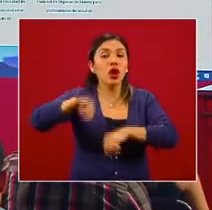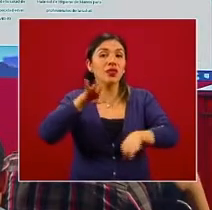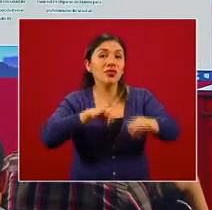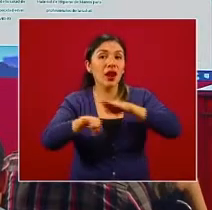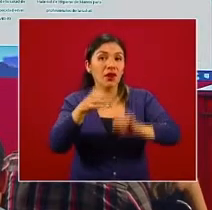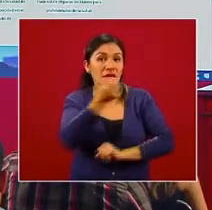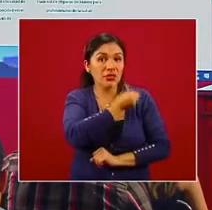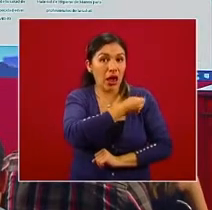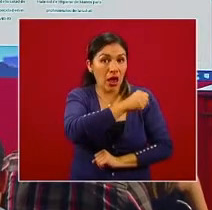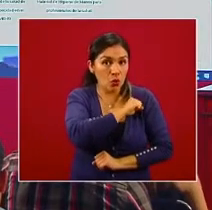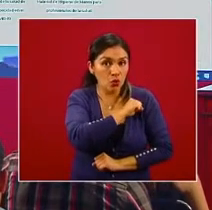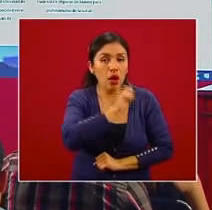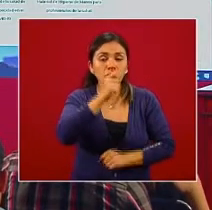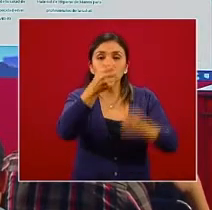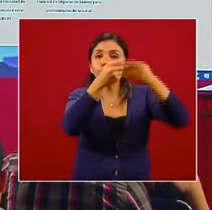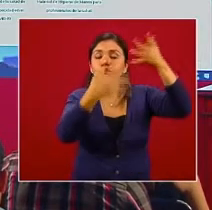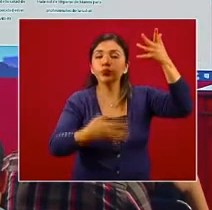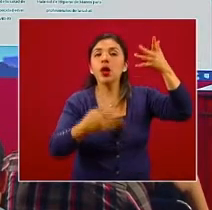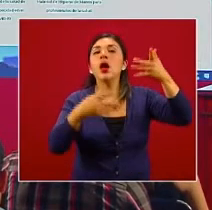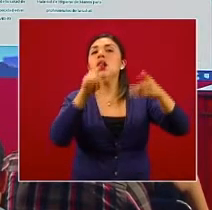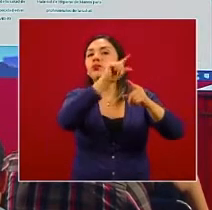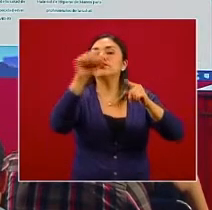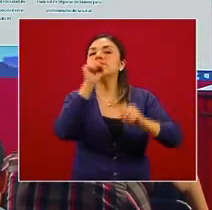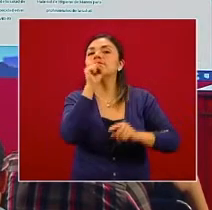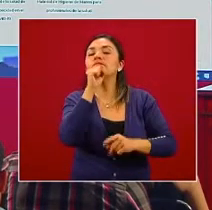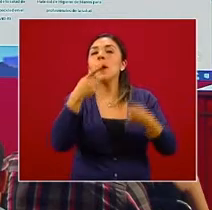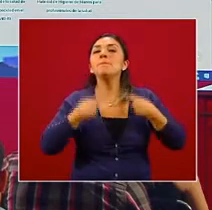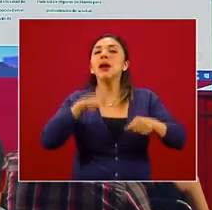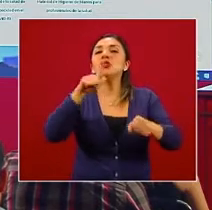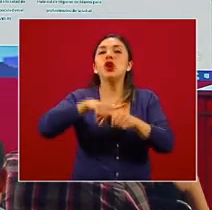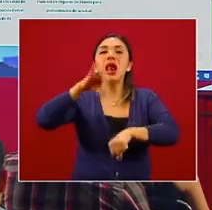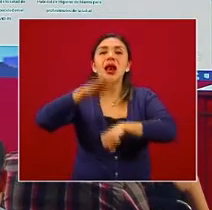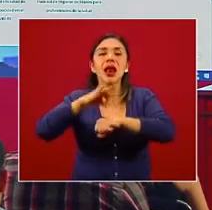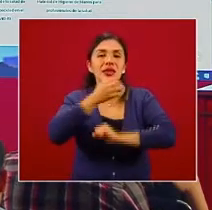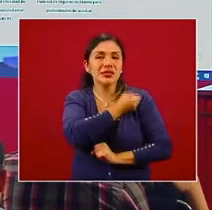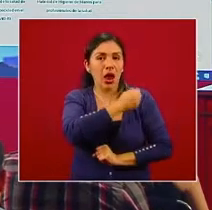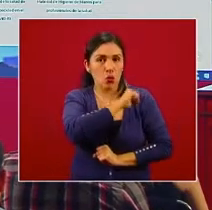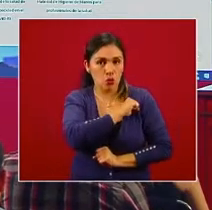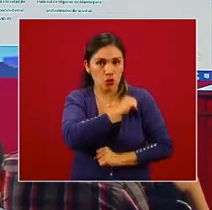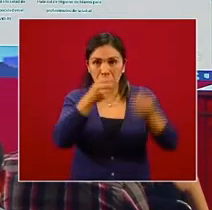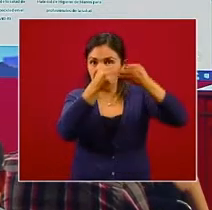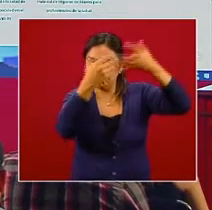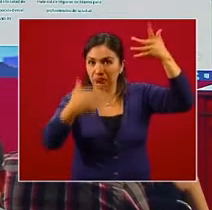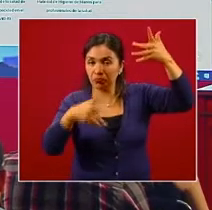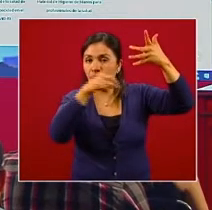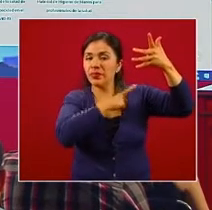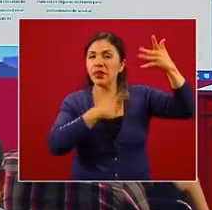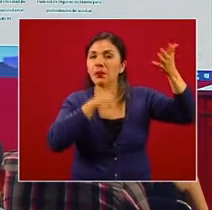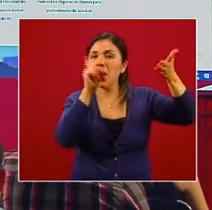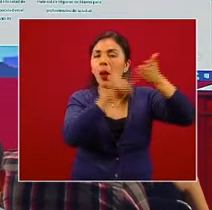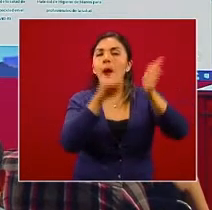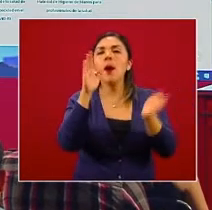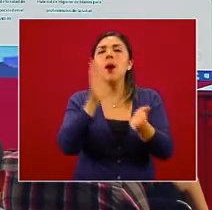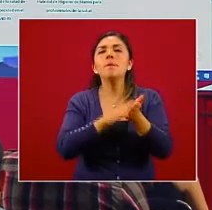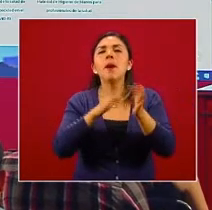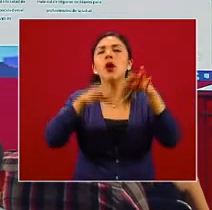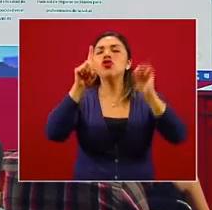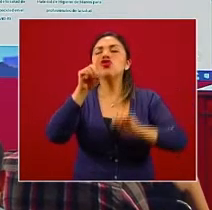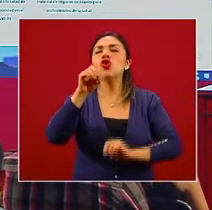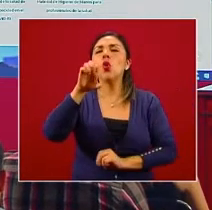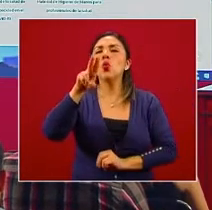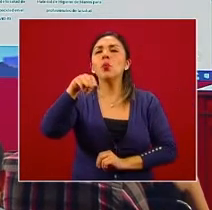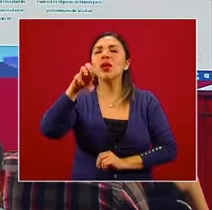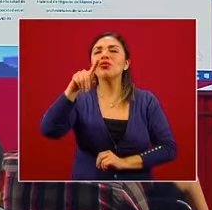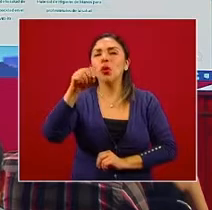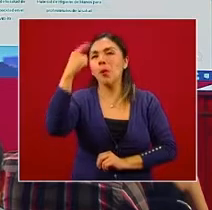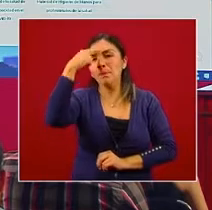for healthcare professionals. That's why we're on the menu for healthcare professionals right now. You would want to